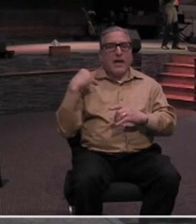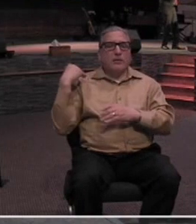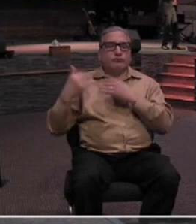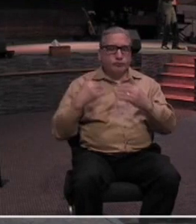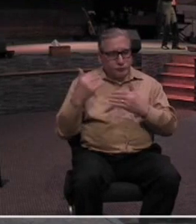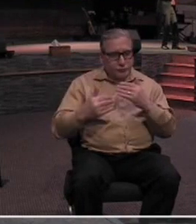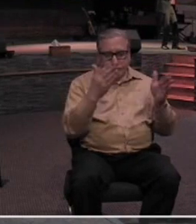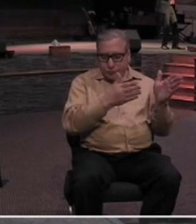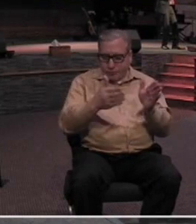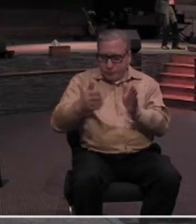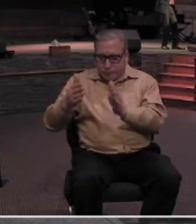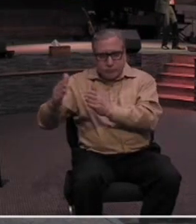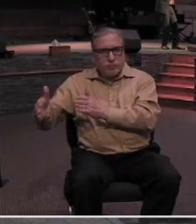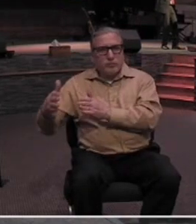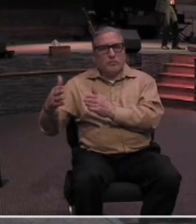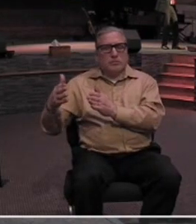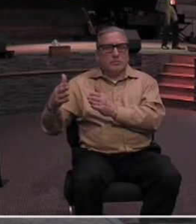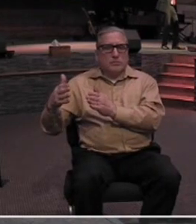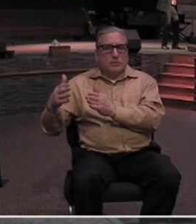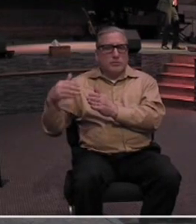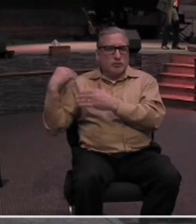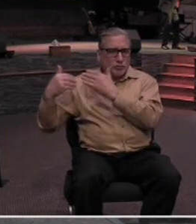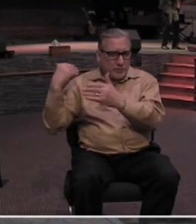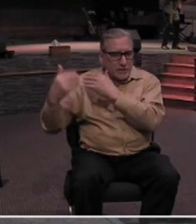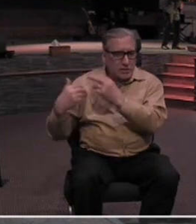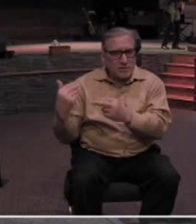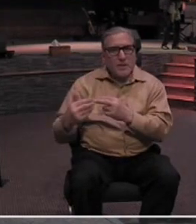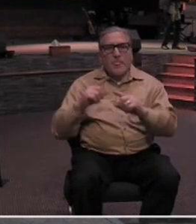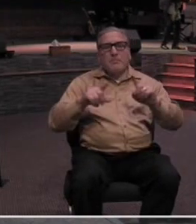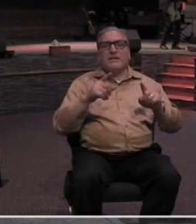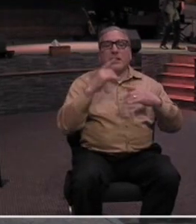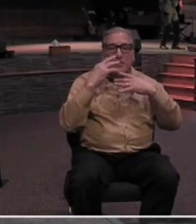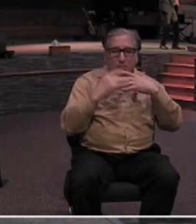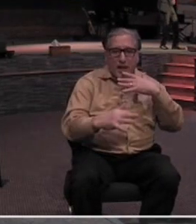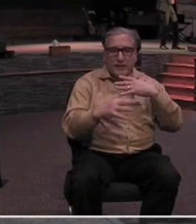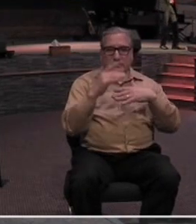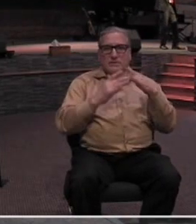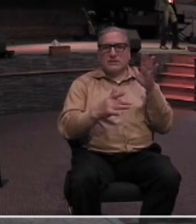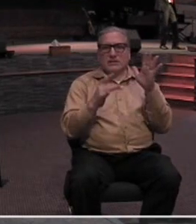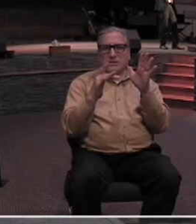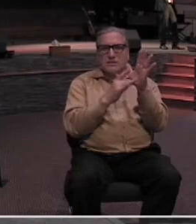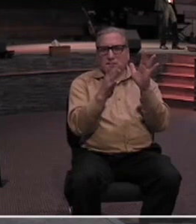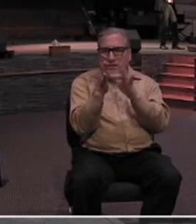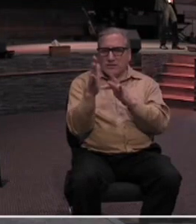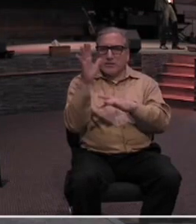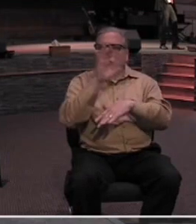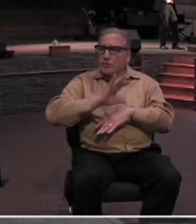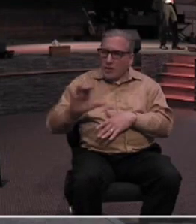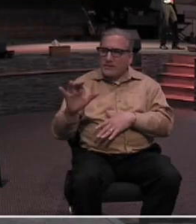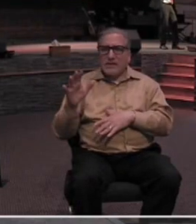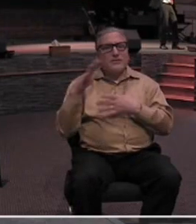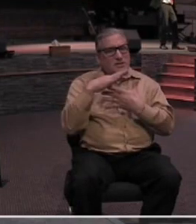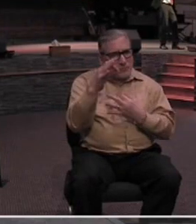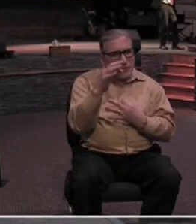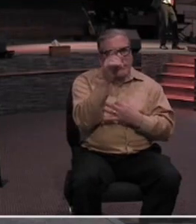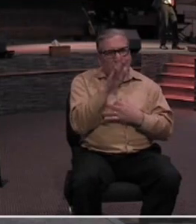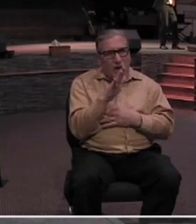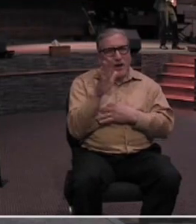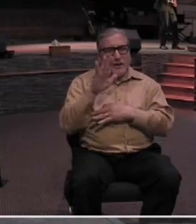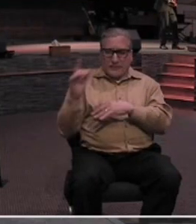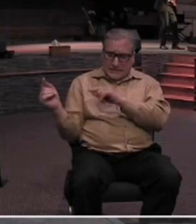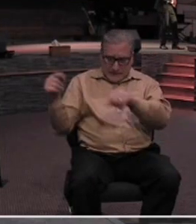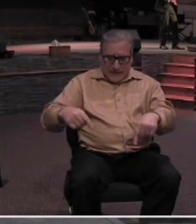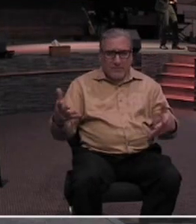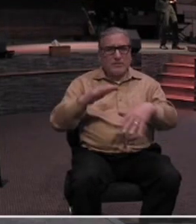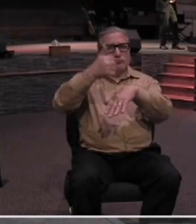motions of religion, but it was because of the blood of Jesus Christ. It was because of the Spirit of God that came and set them